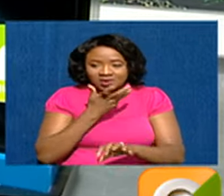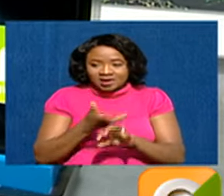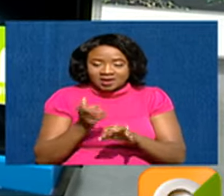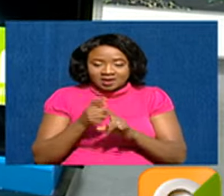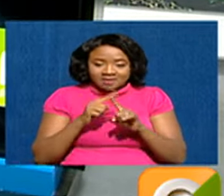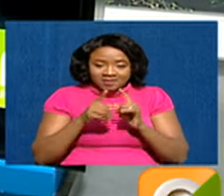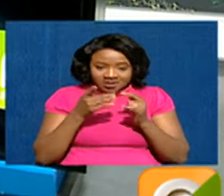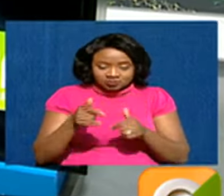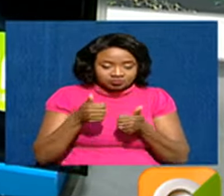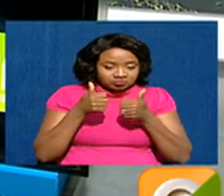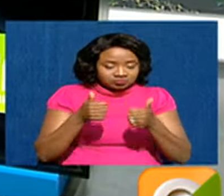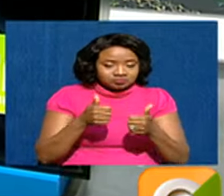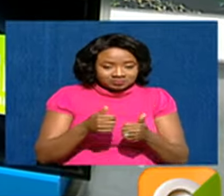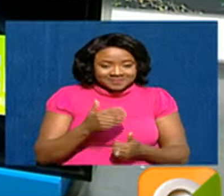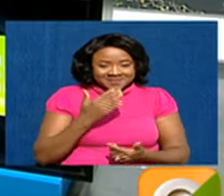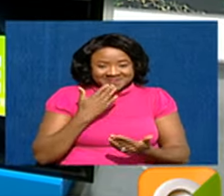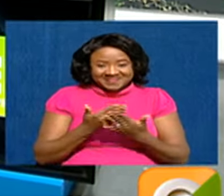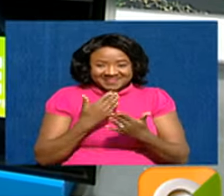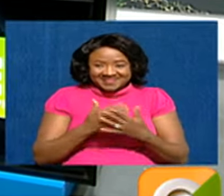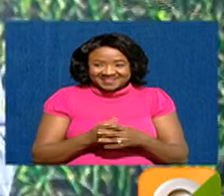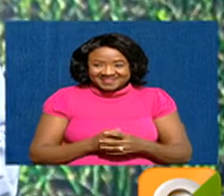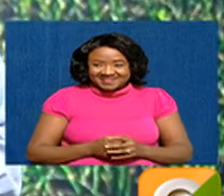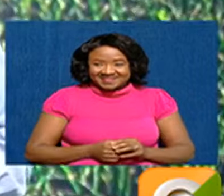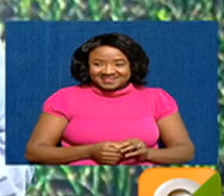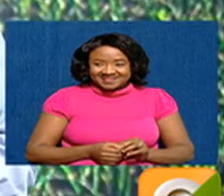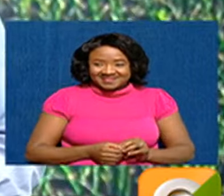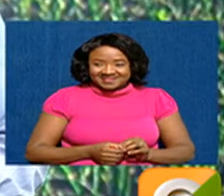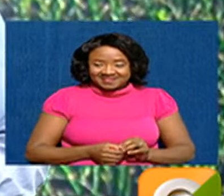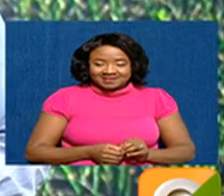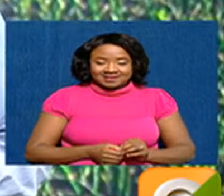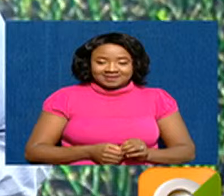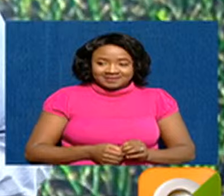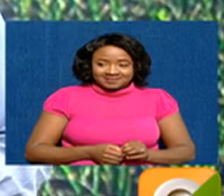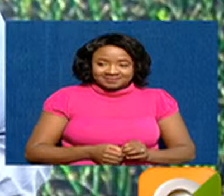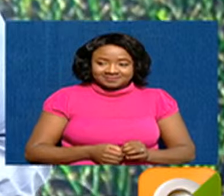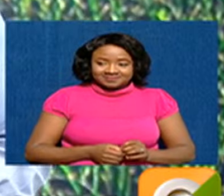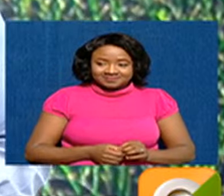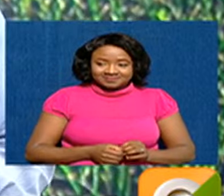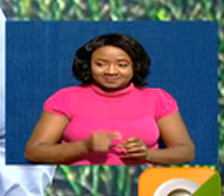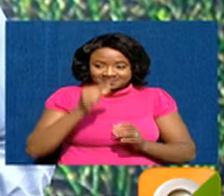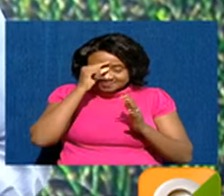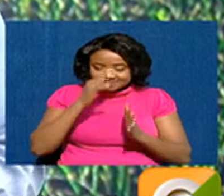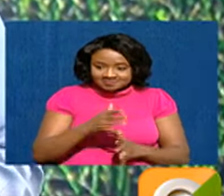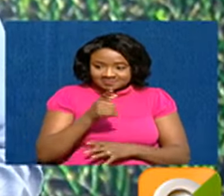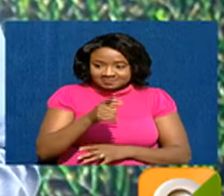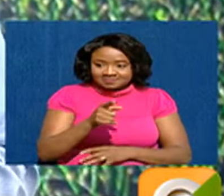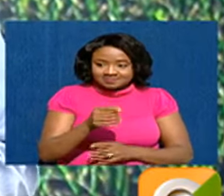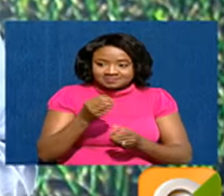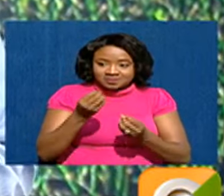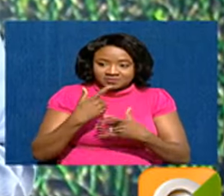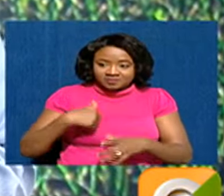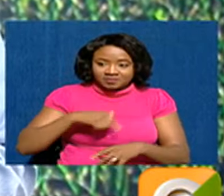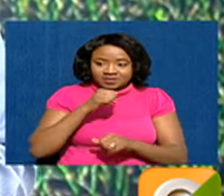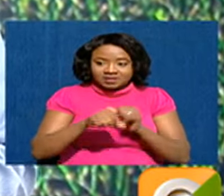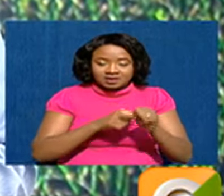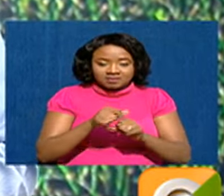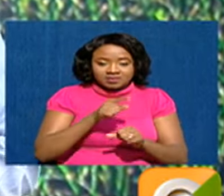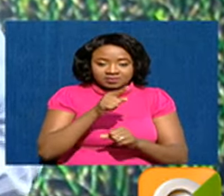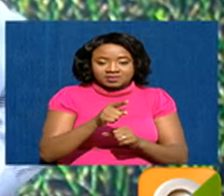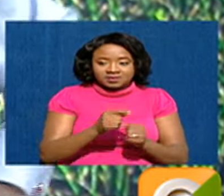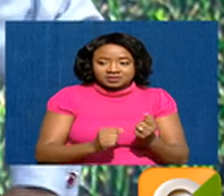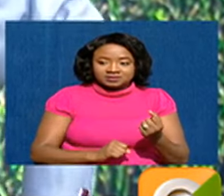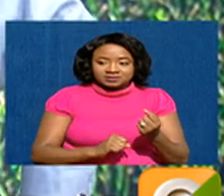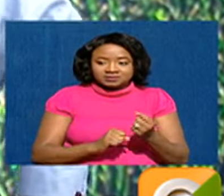changer. Thank you. All right, well done. Asante. Murang'a County Governor Irungu Kang'ata there in the house talking to us about Inua Mkulima,